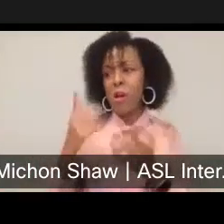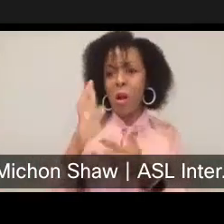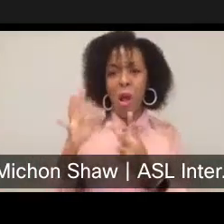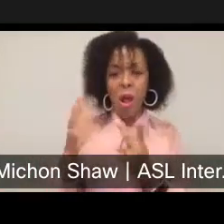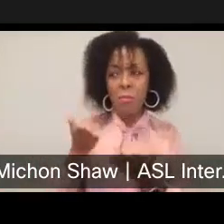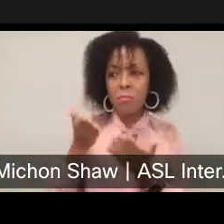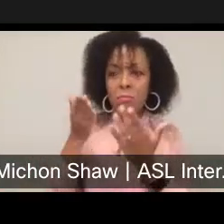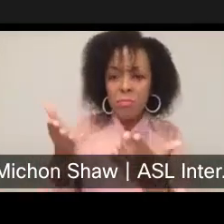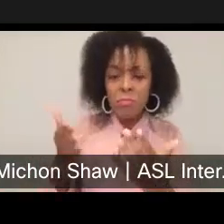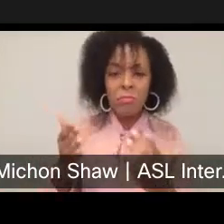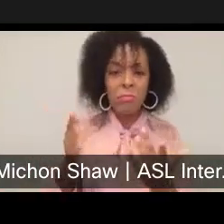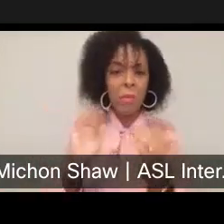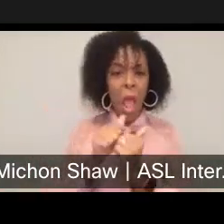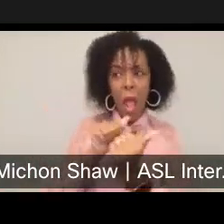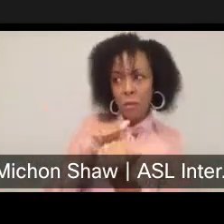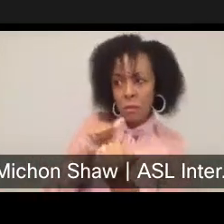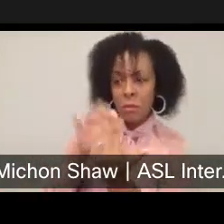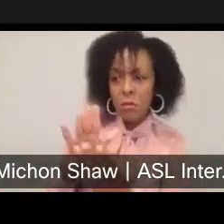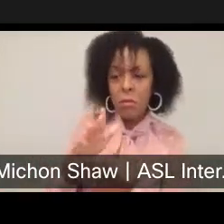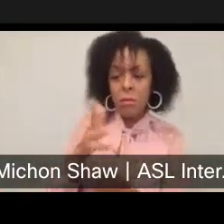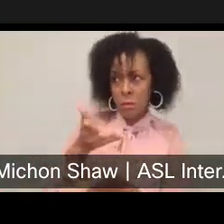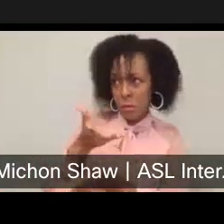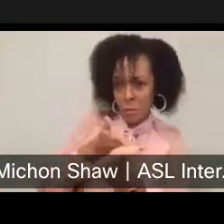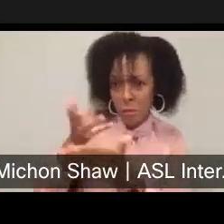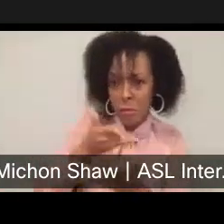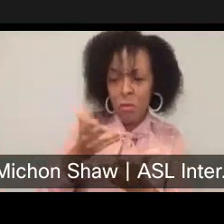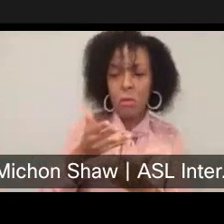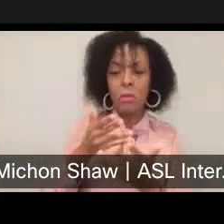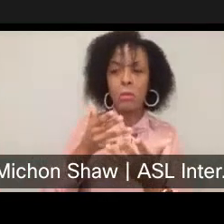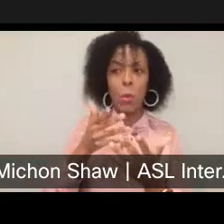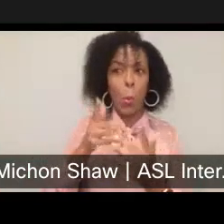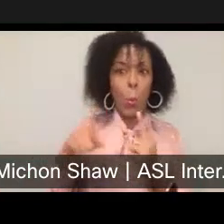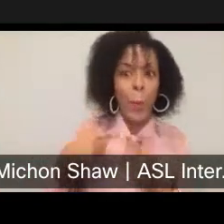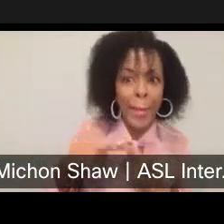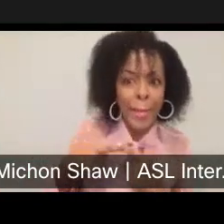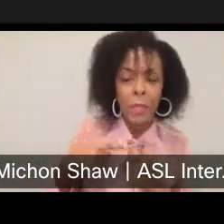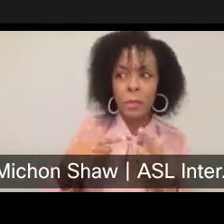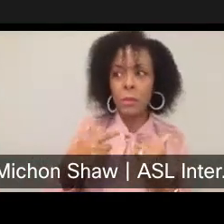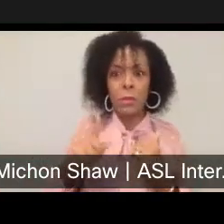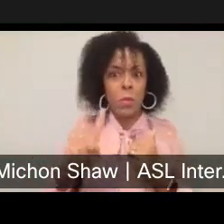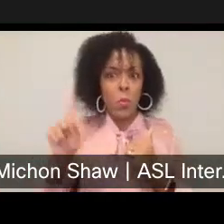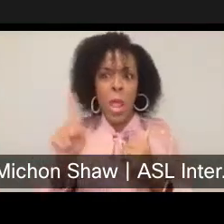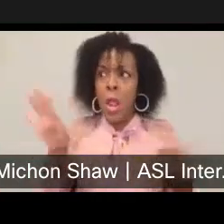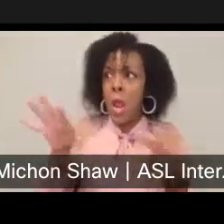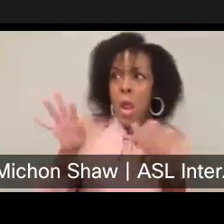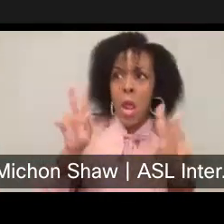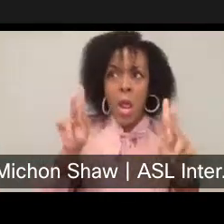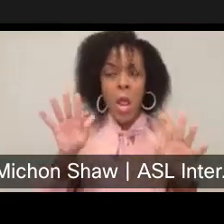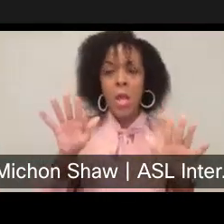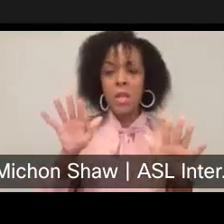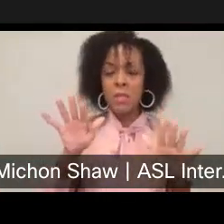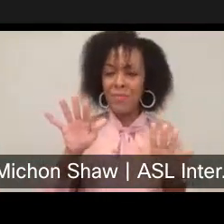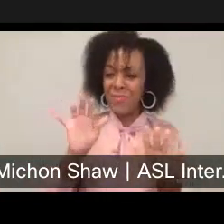presented, when and where it's presented. That's the way I look at that situation.